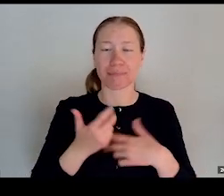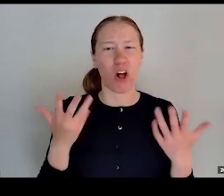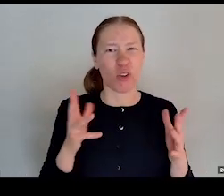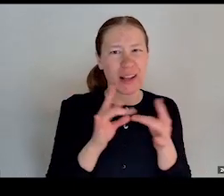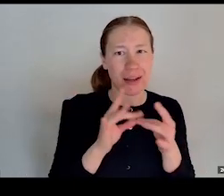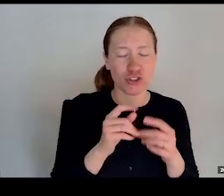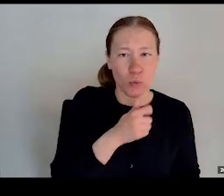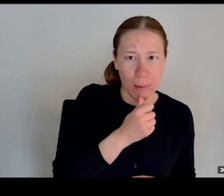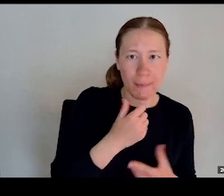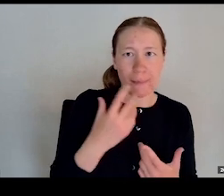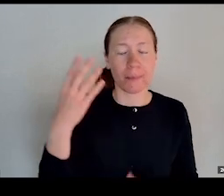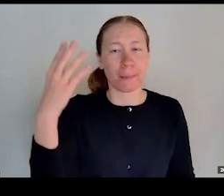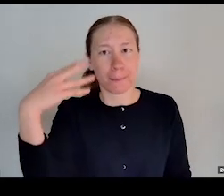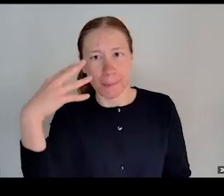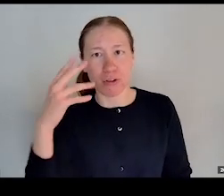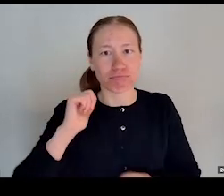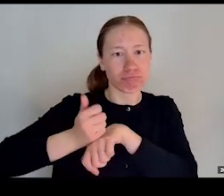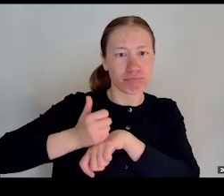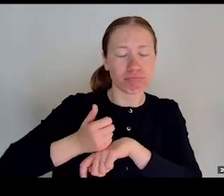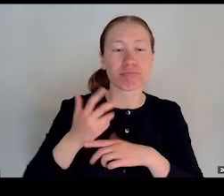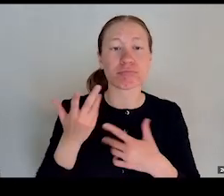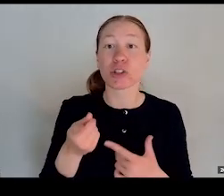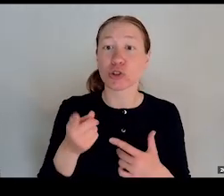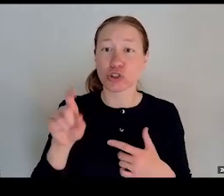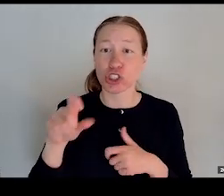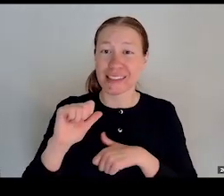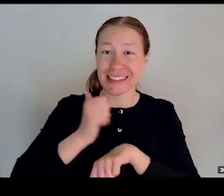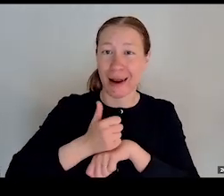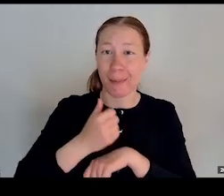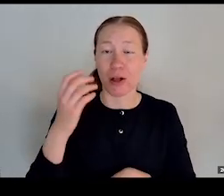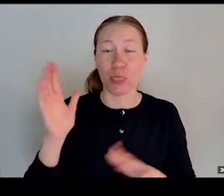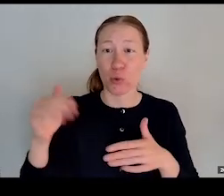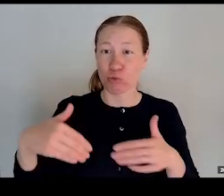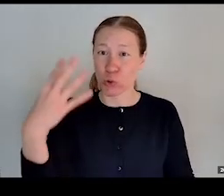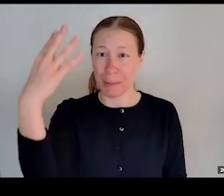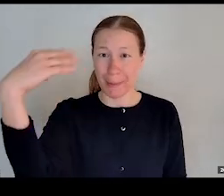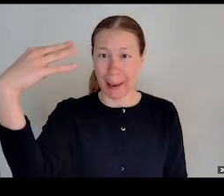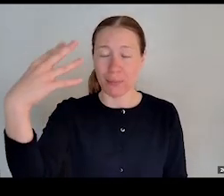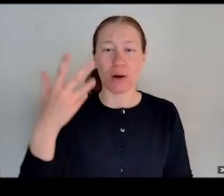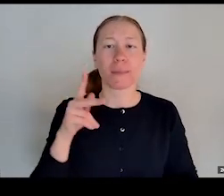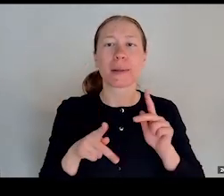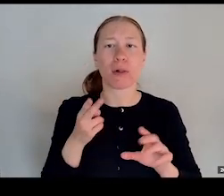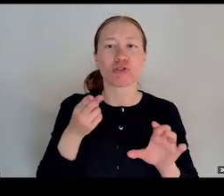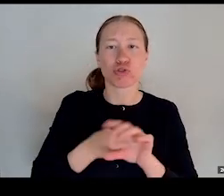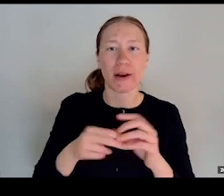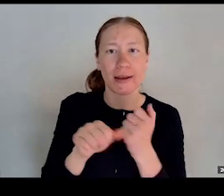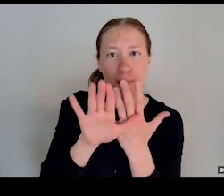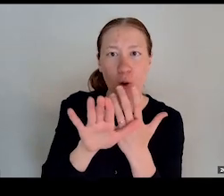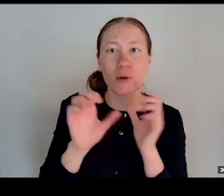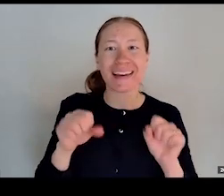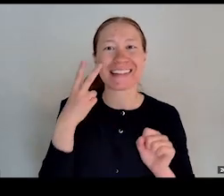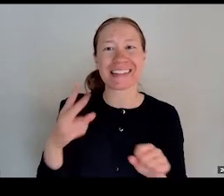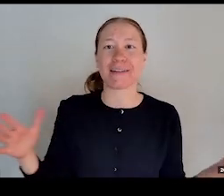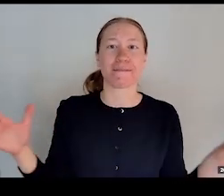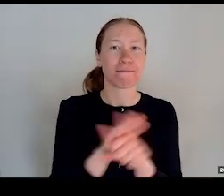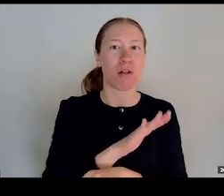place, webcams oriented. You want to set up the room camera so that the individuals who are joining the meeting remotely can see all of the